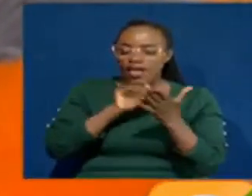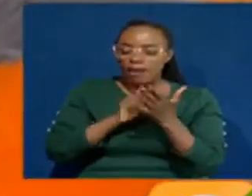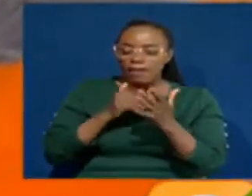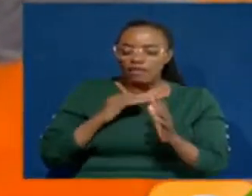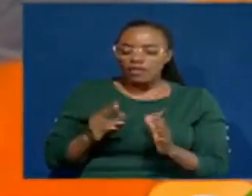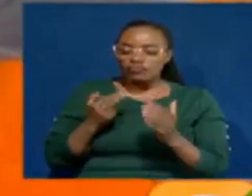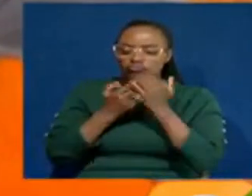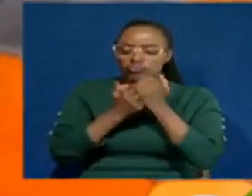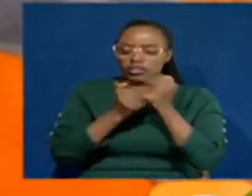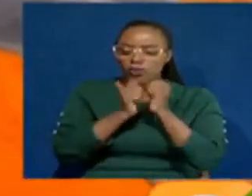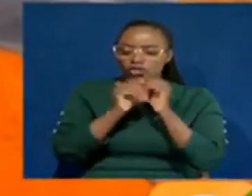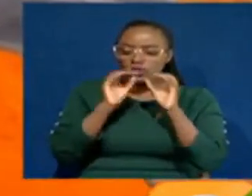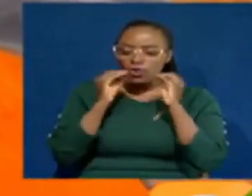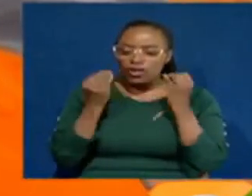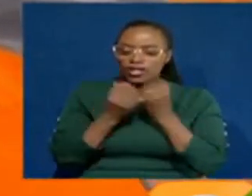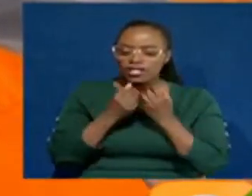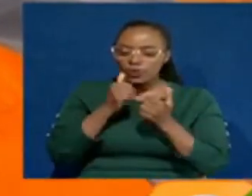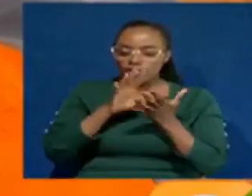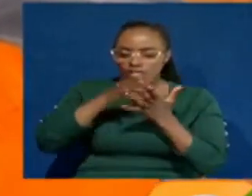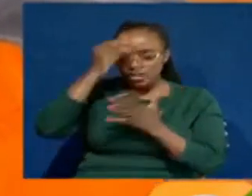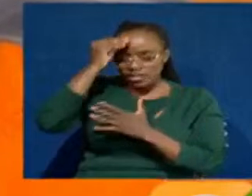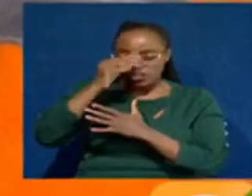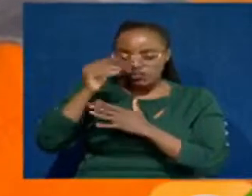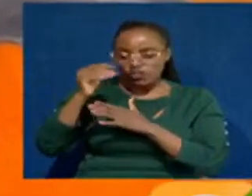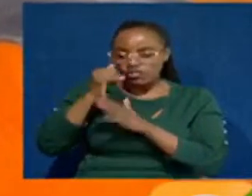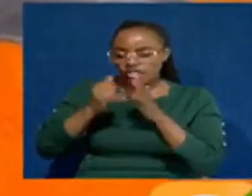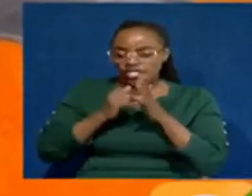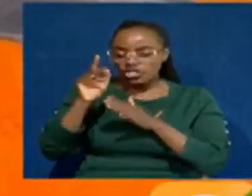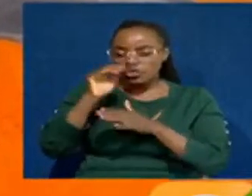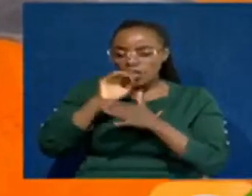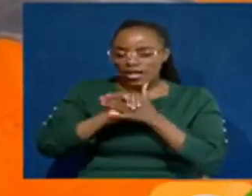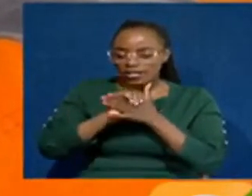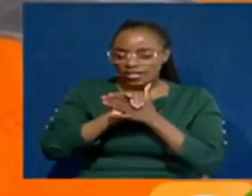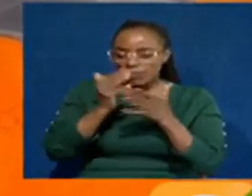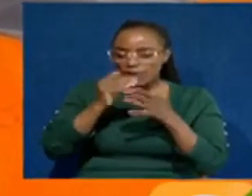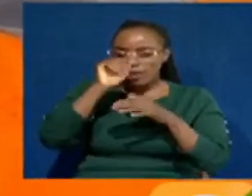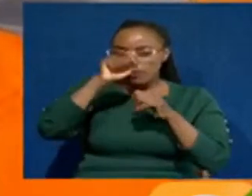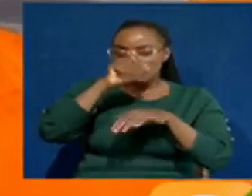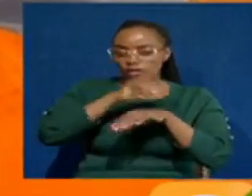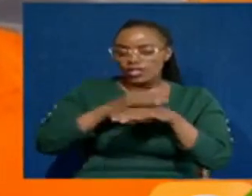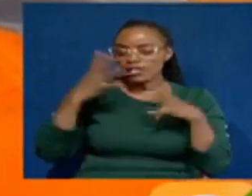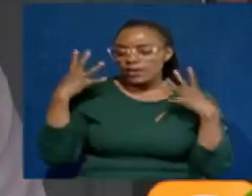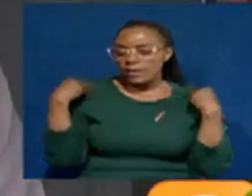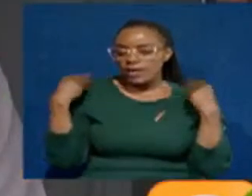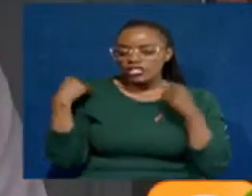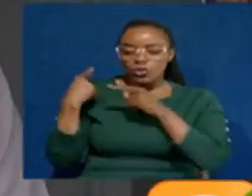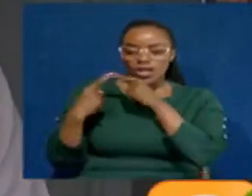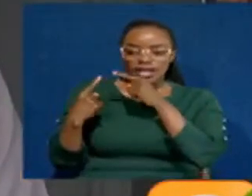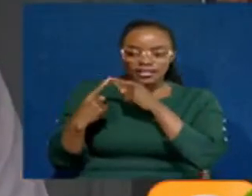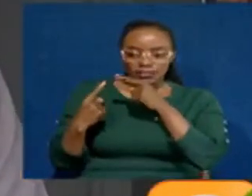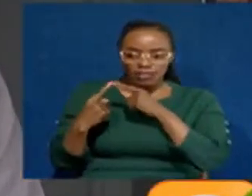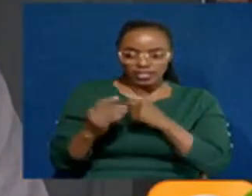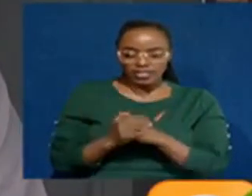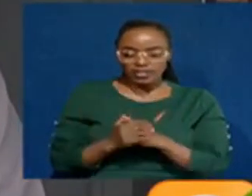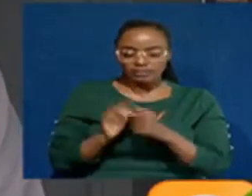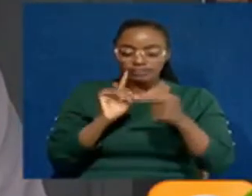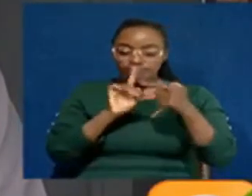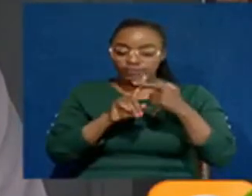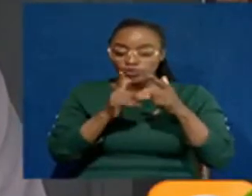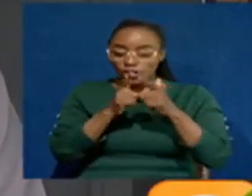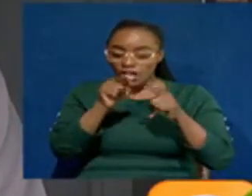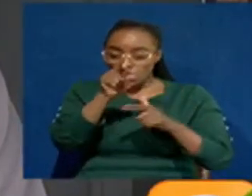with organizations that take in the students for industrial attachment, where they gain practical experience. First, we enroll